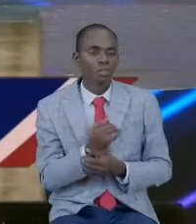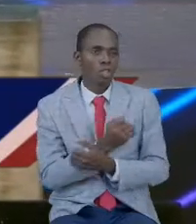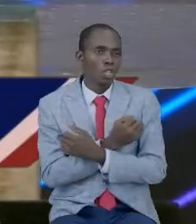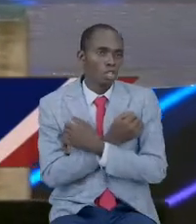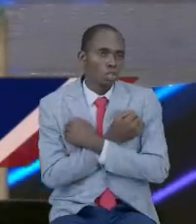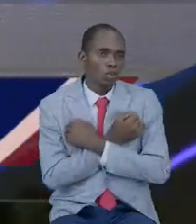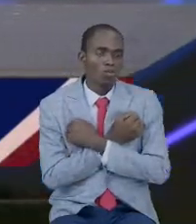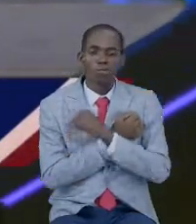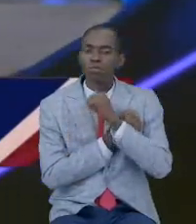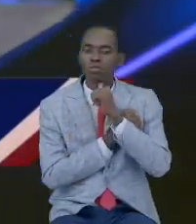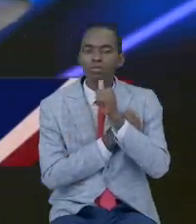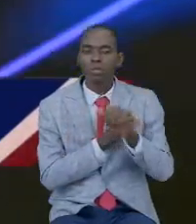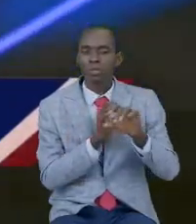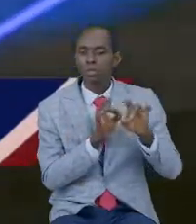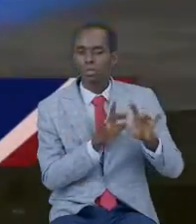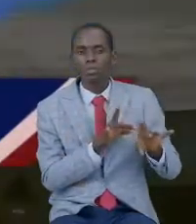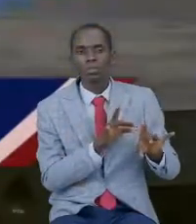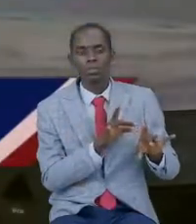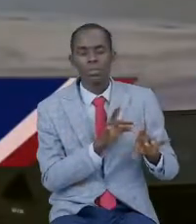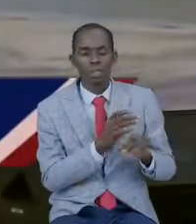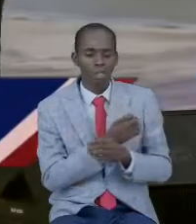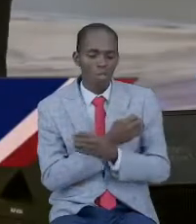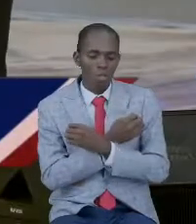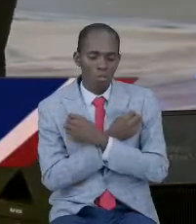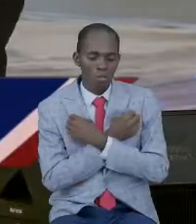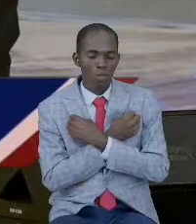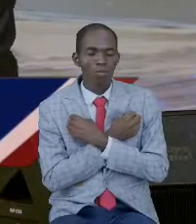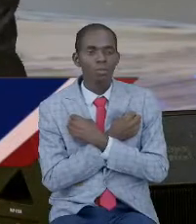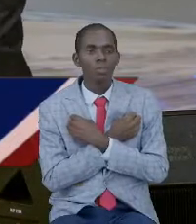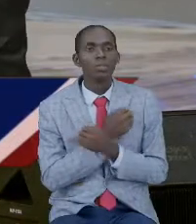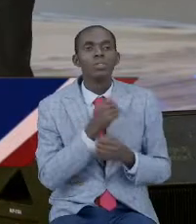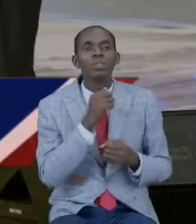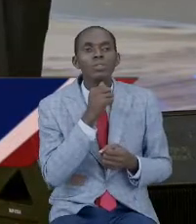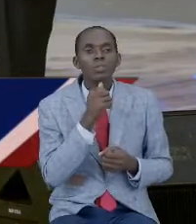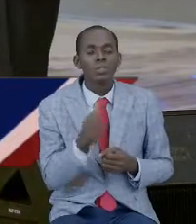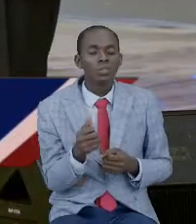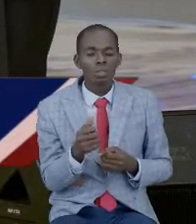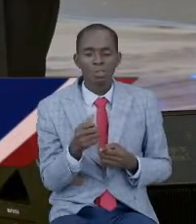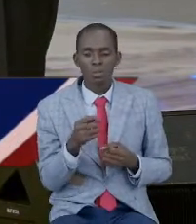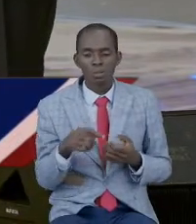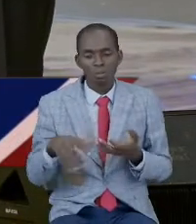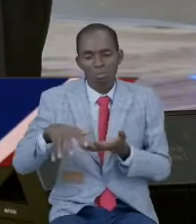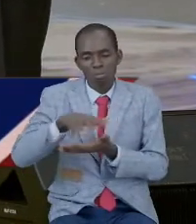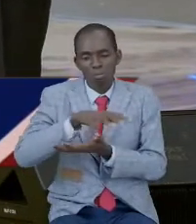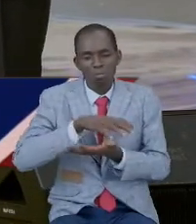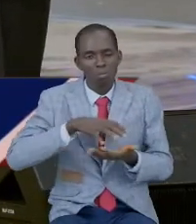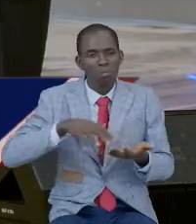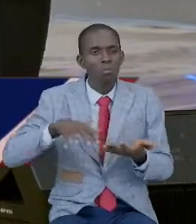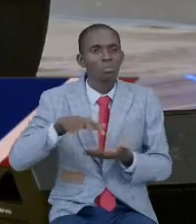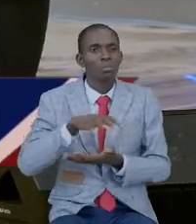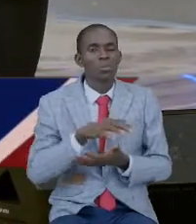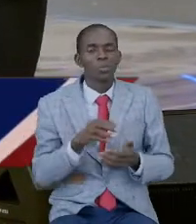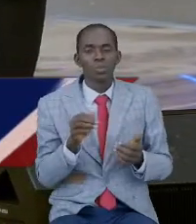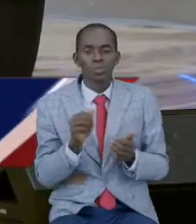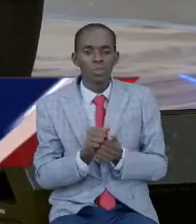not hatred. Love not mixed with